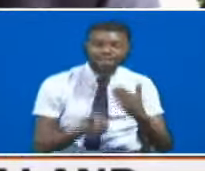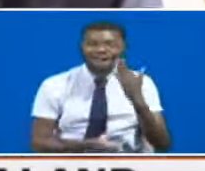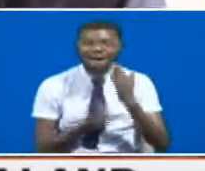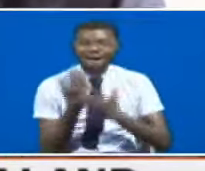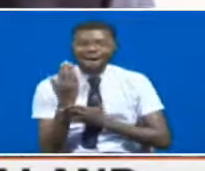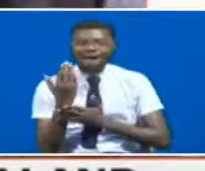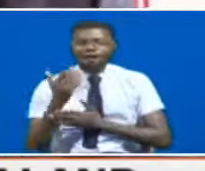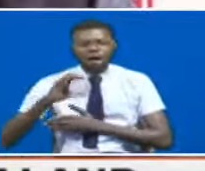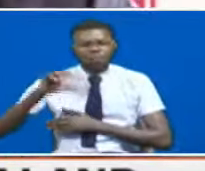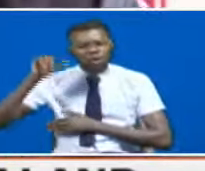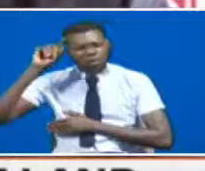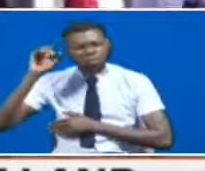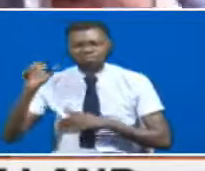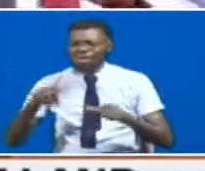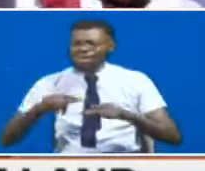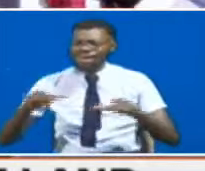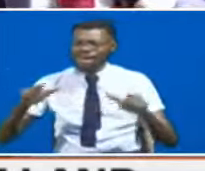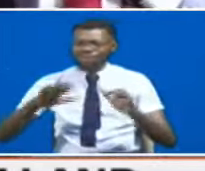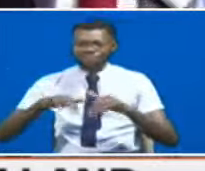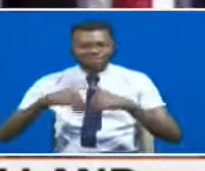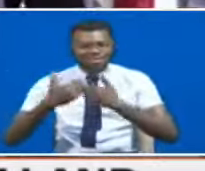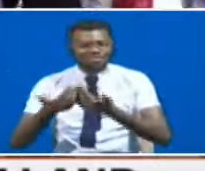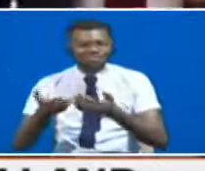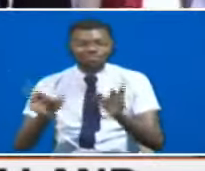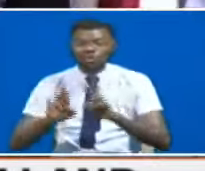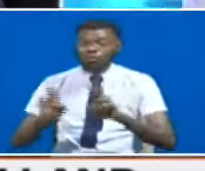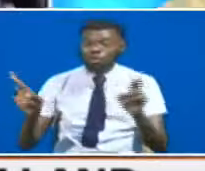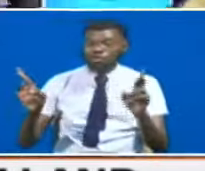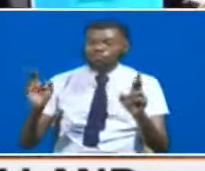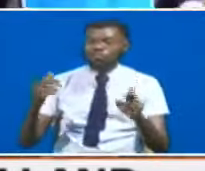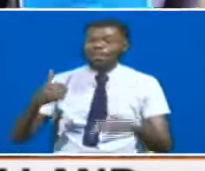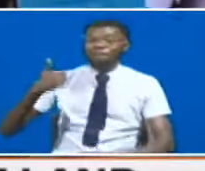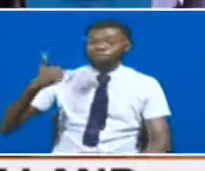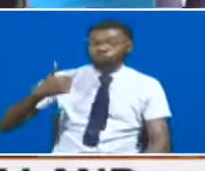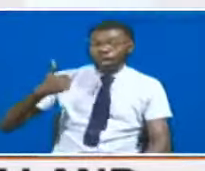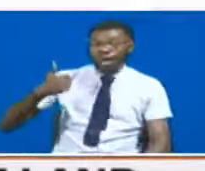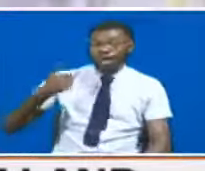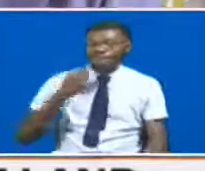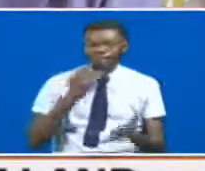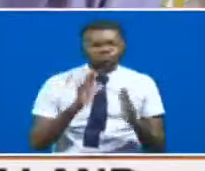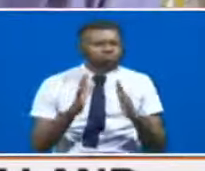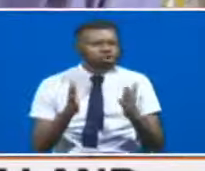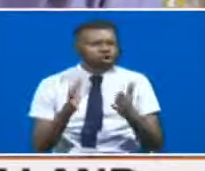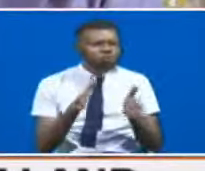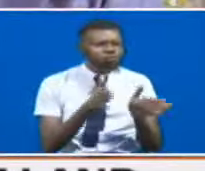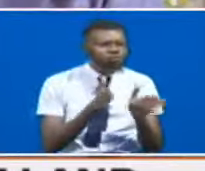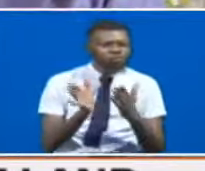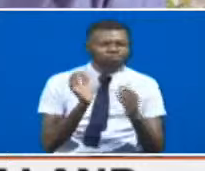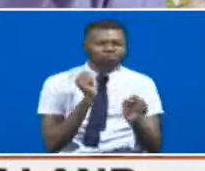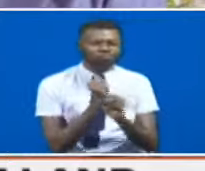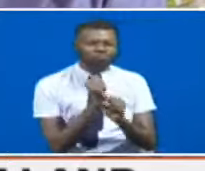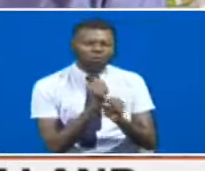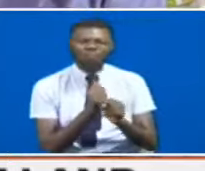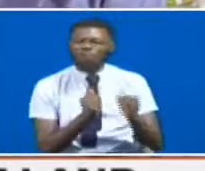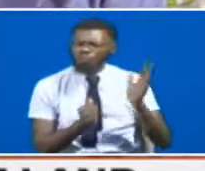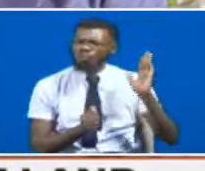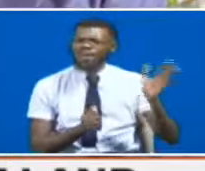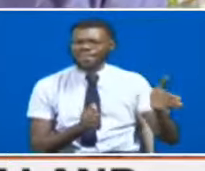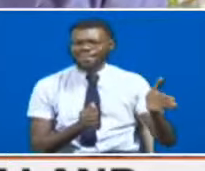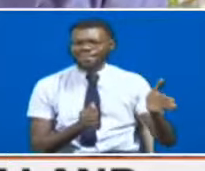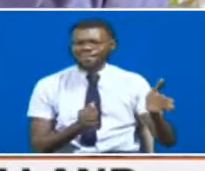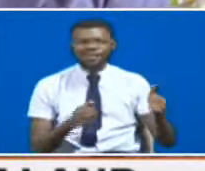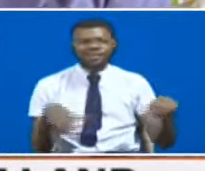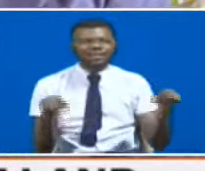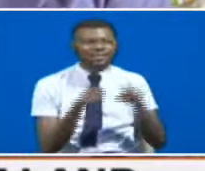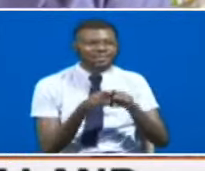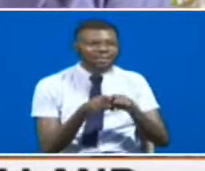to provide land. Mutula also emphasized that such ventures will not only create employment opportunities for local residents, but also